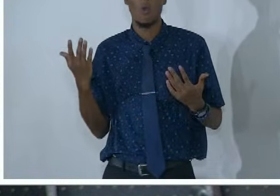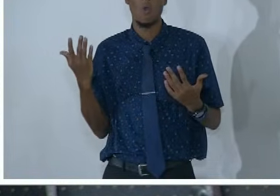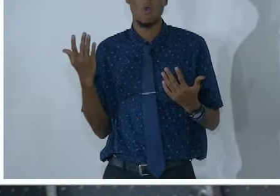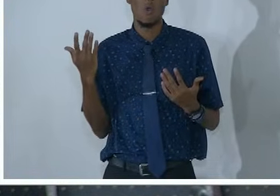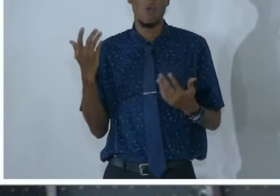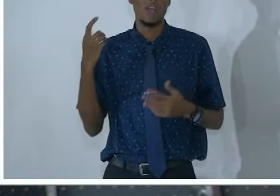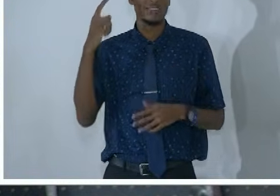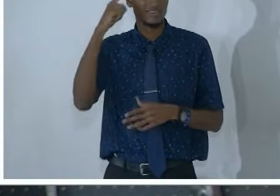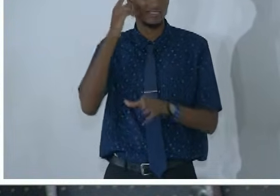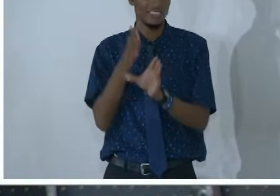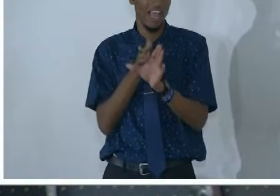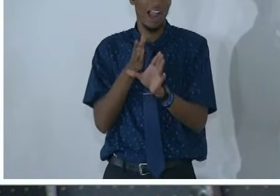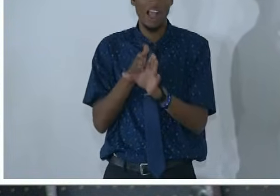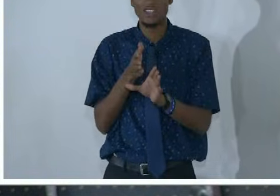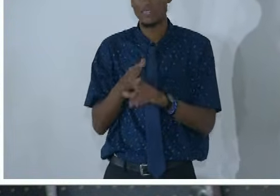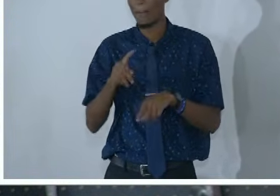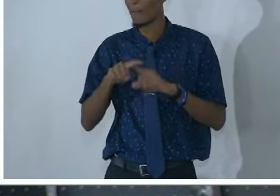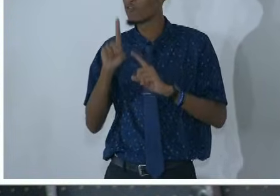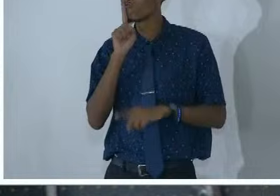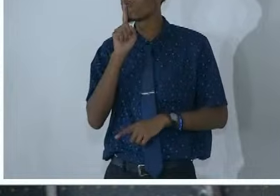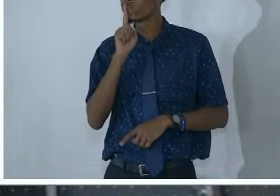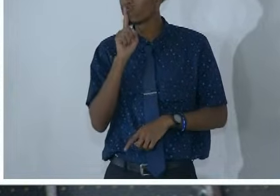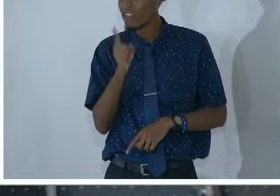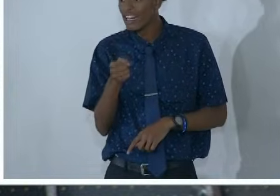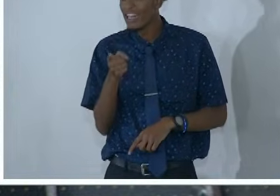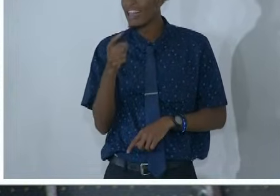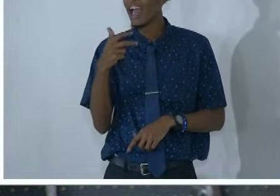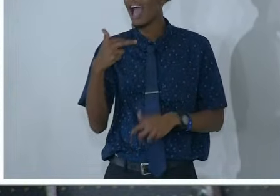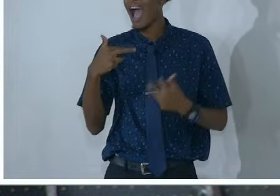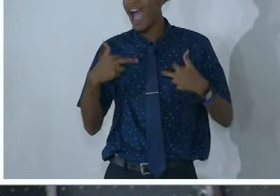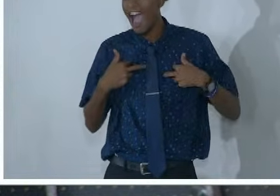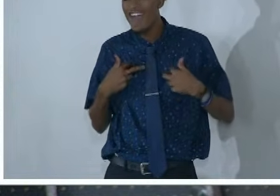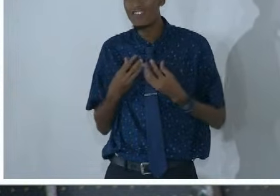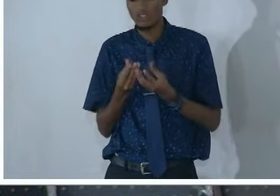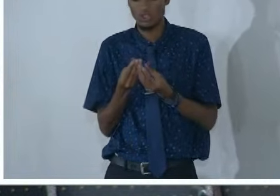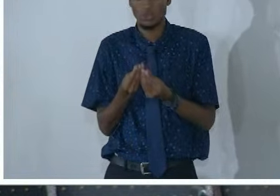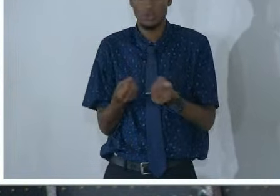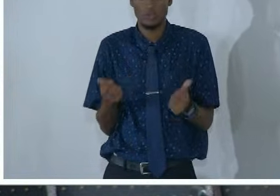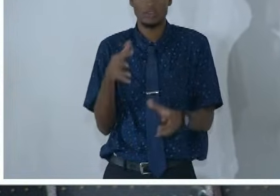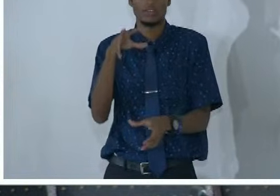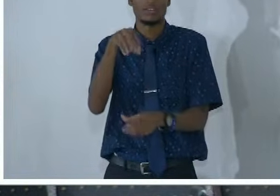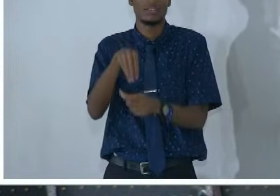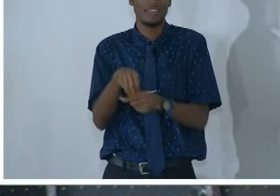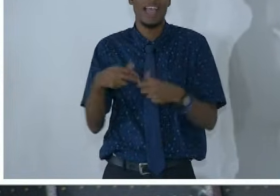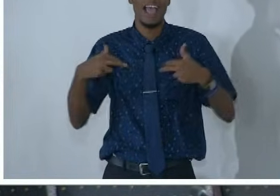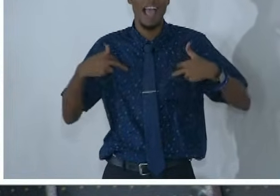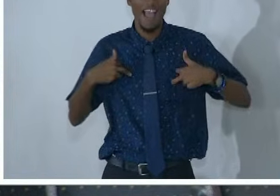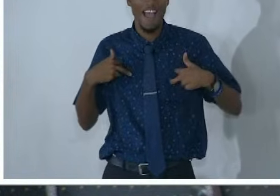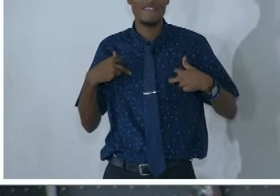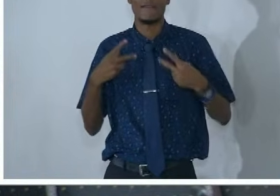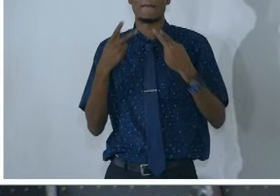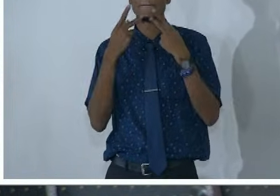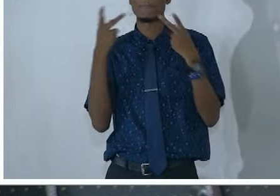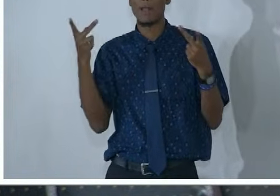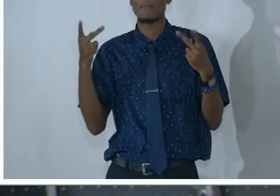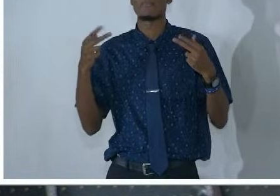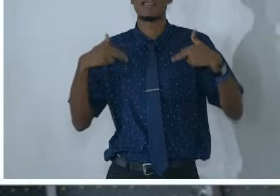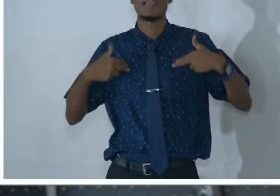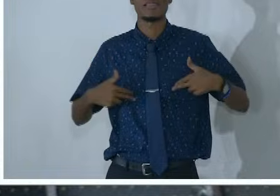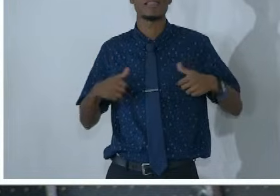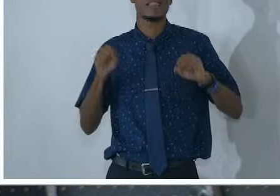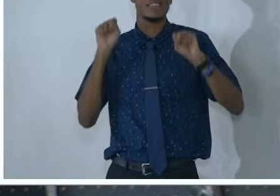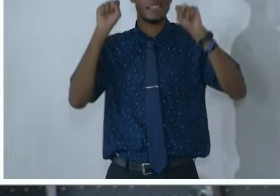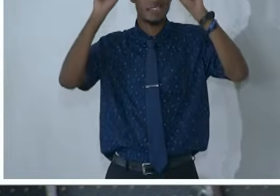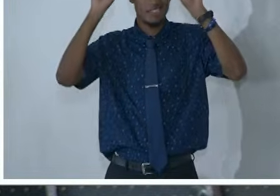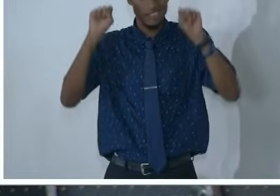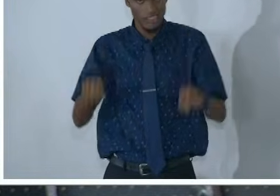all cases, more often than not, the solution lies with some sort of public health intervention.